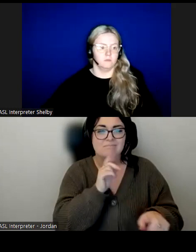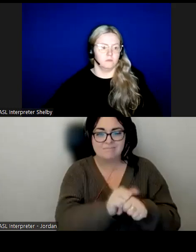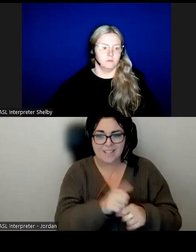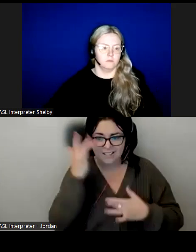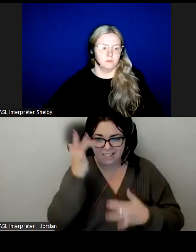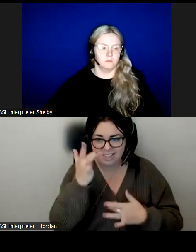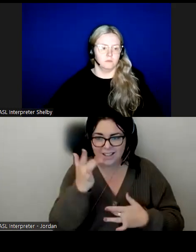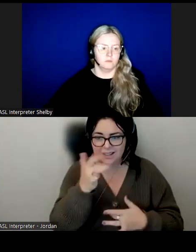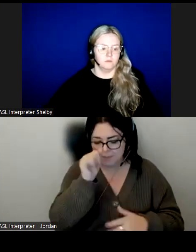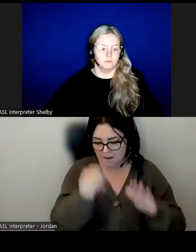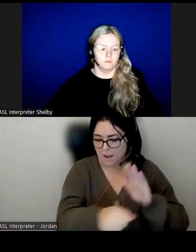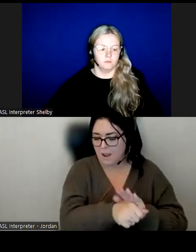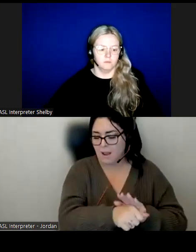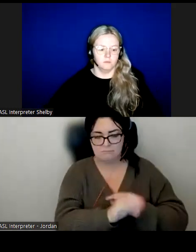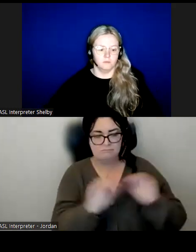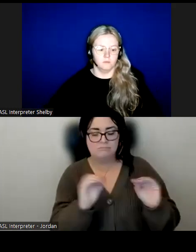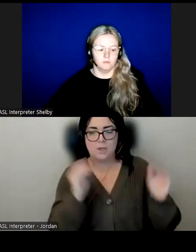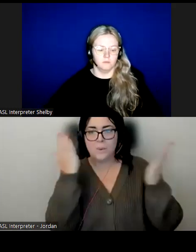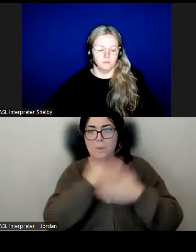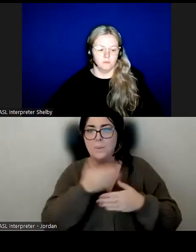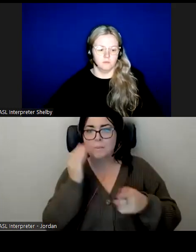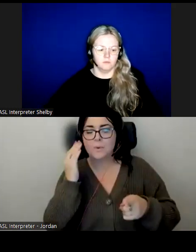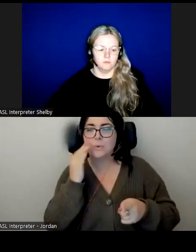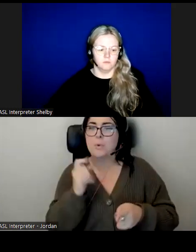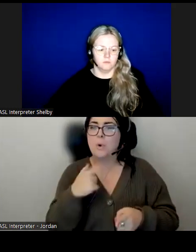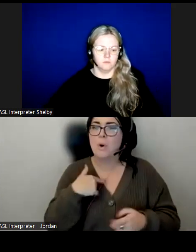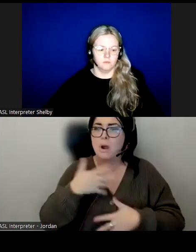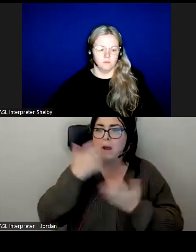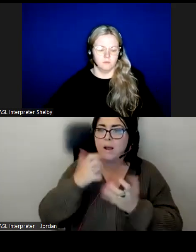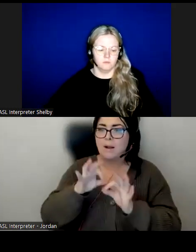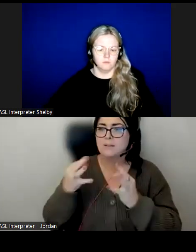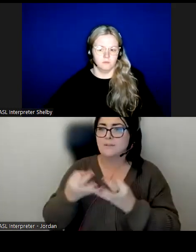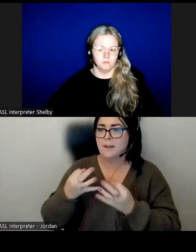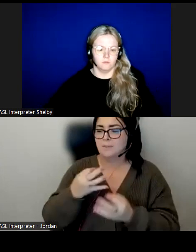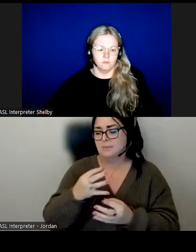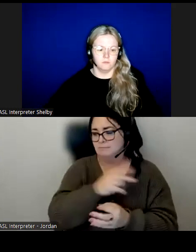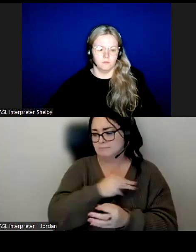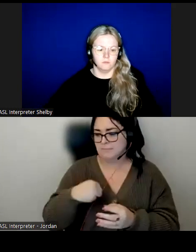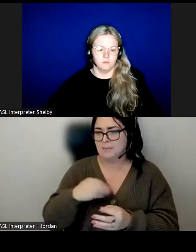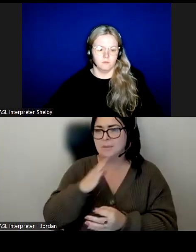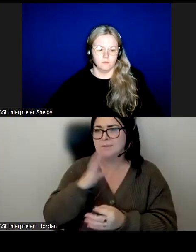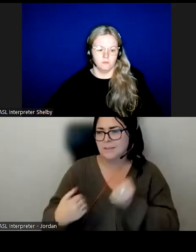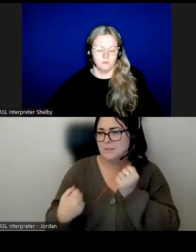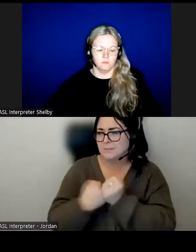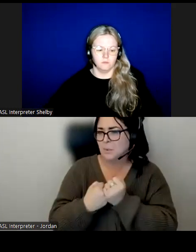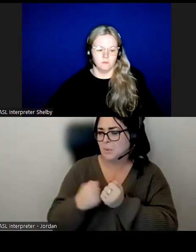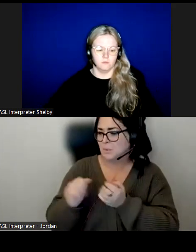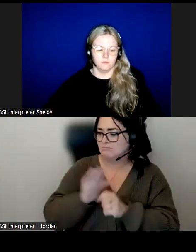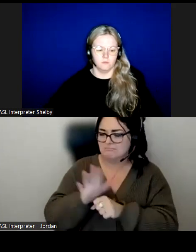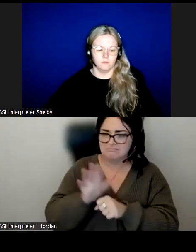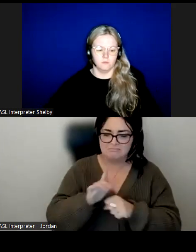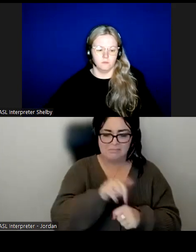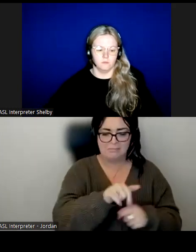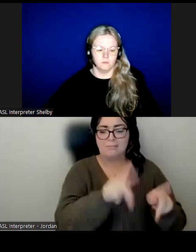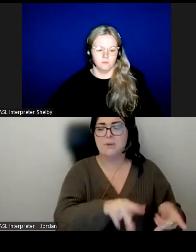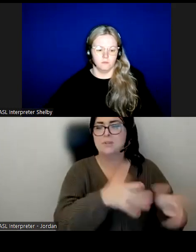were. Maybe you're angry at a family member who you didn't feel supported you enough through this loss. Maybe you're angry at